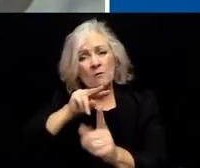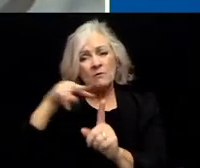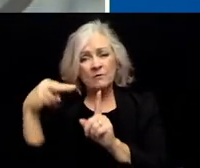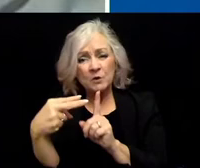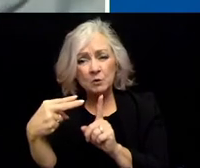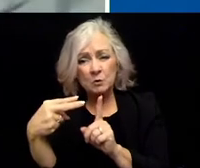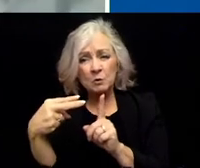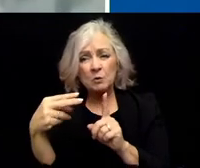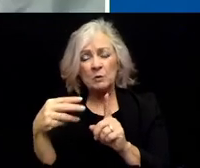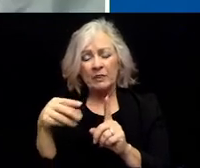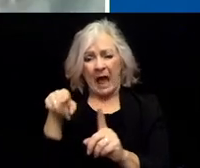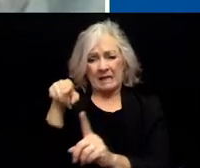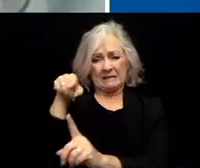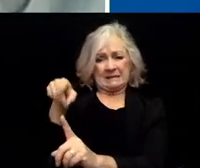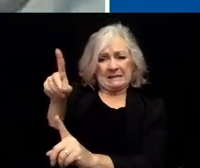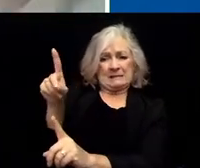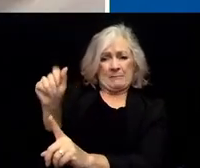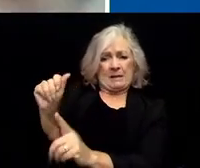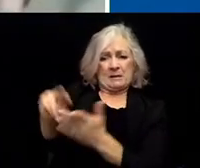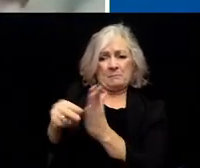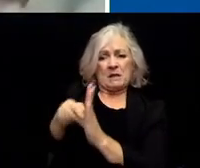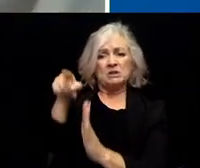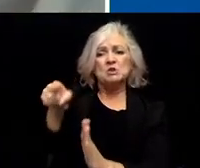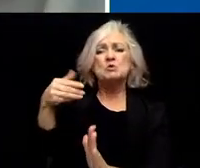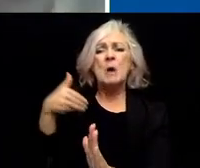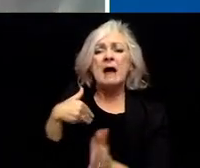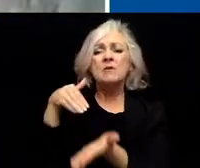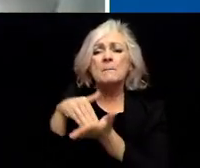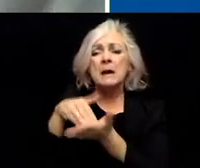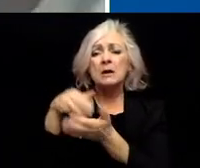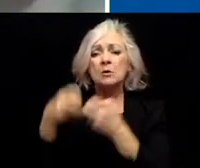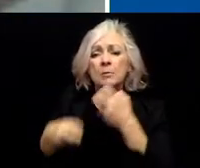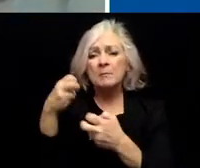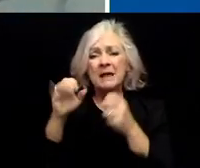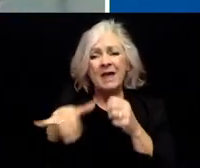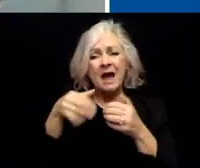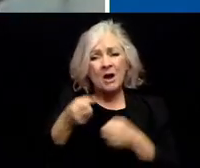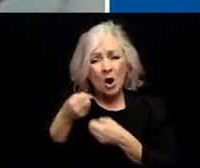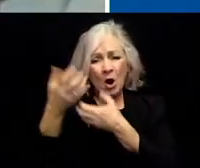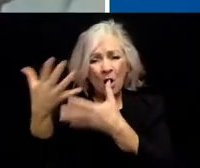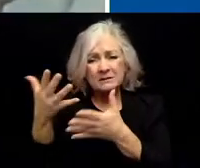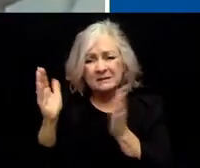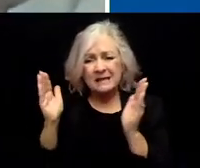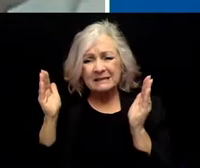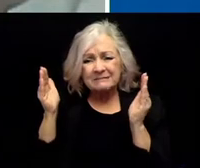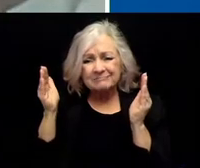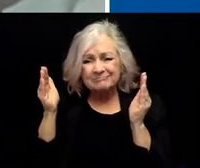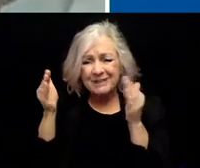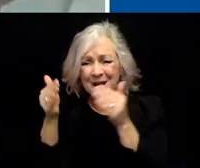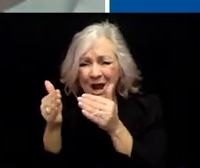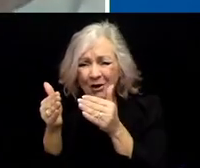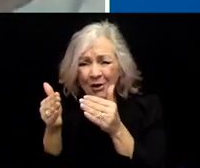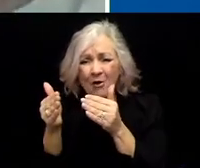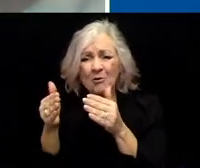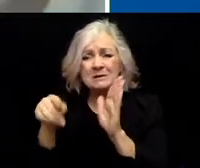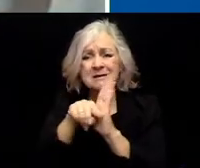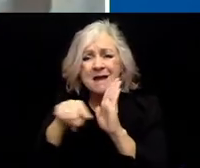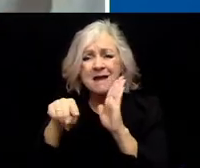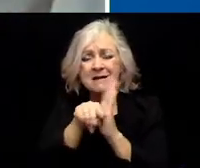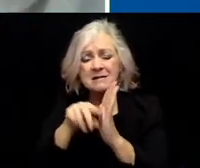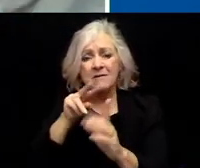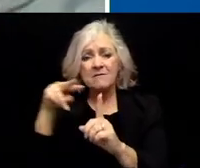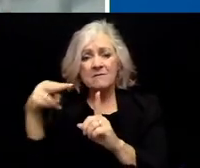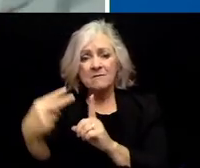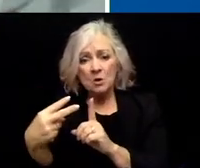medical problem, which then leads to this kind of nihilistic view, because the moment you have a medical problem, the immediate next thought is, can we cure